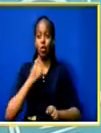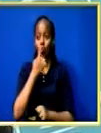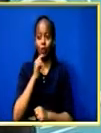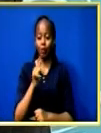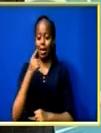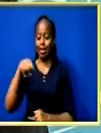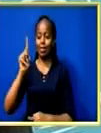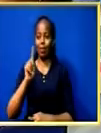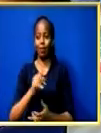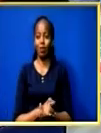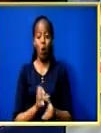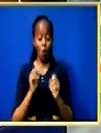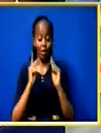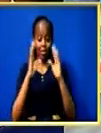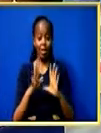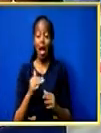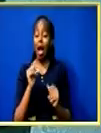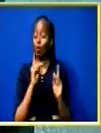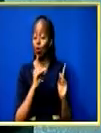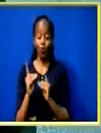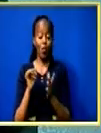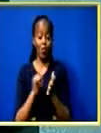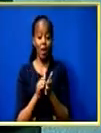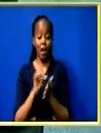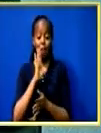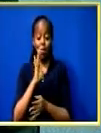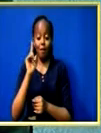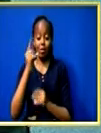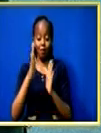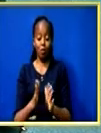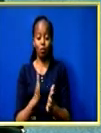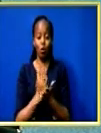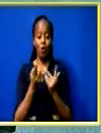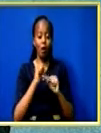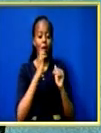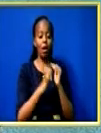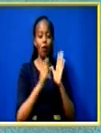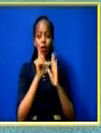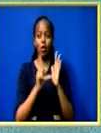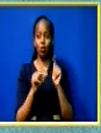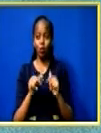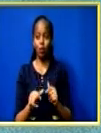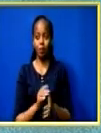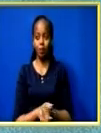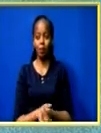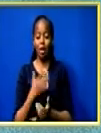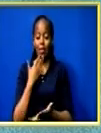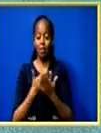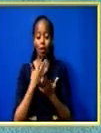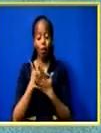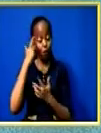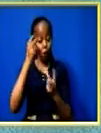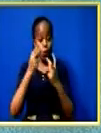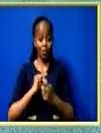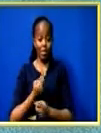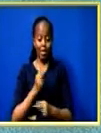tick. Sawa. I will definitely be the first person to do it. Anyway, we have come to the end of this lesson. Thank you so much for staying